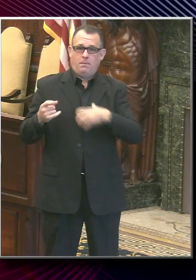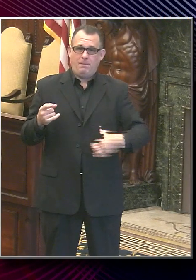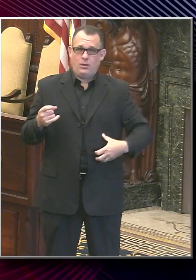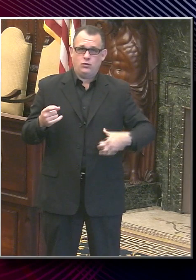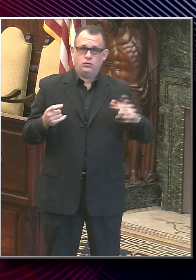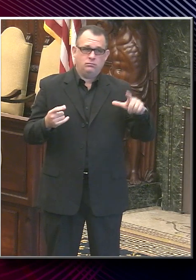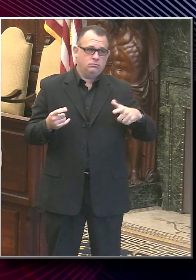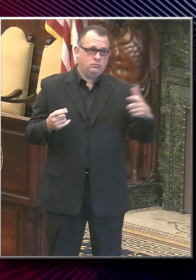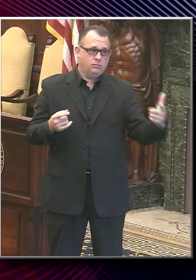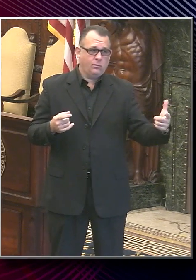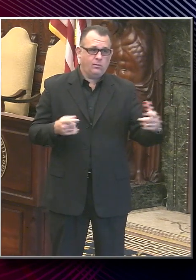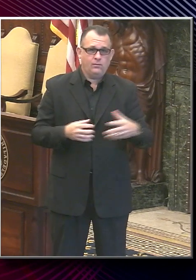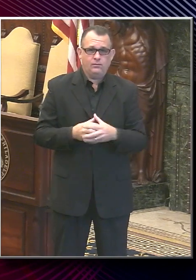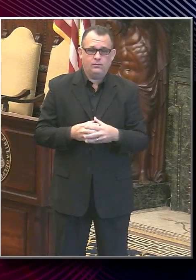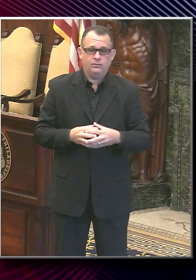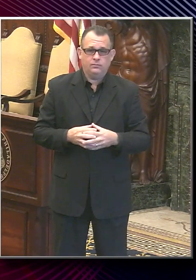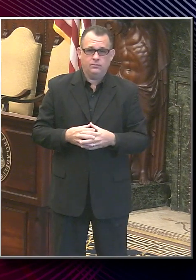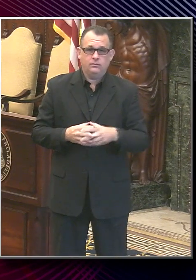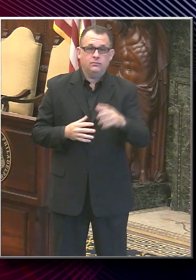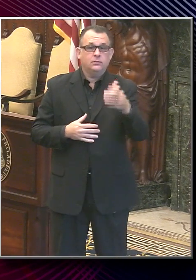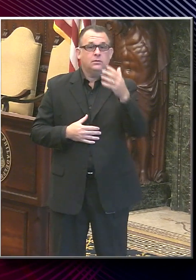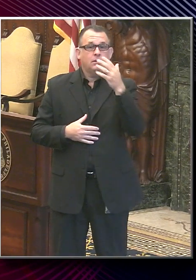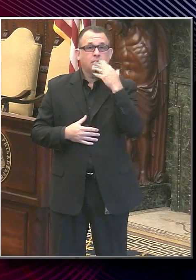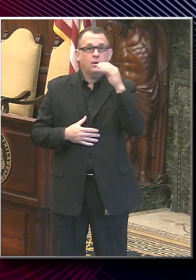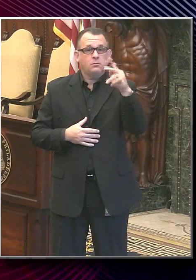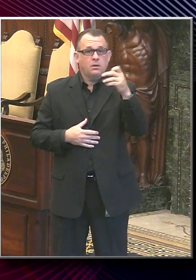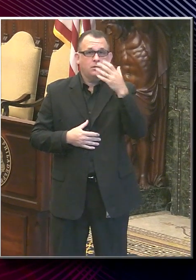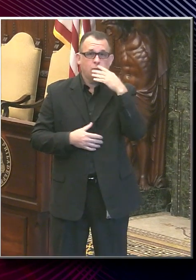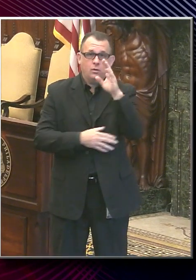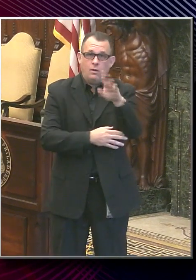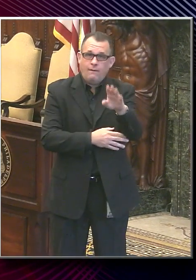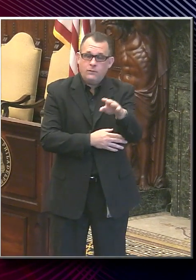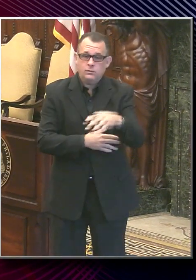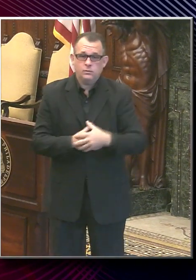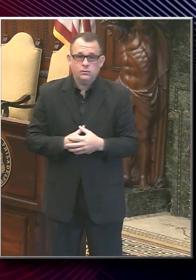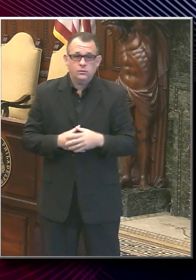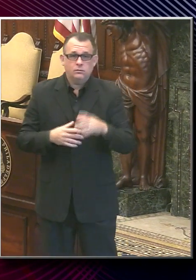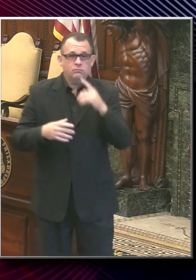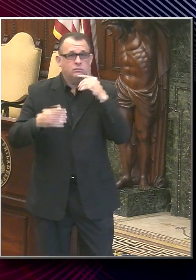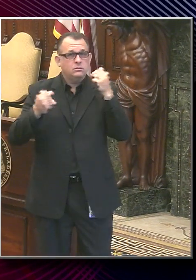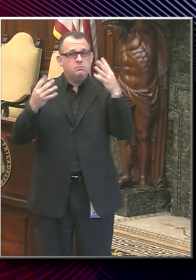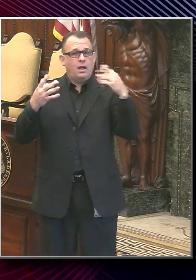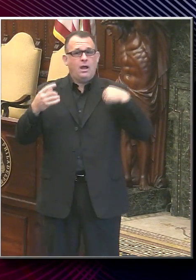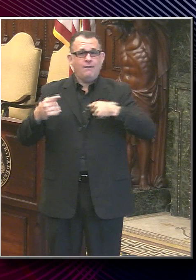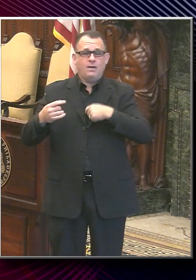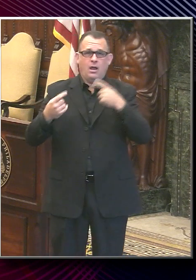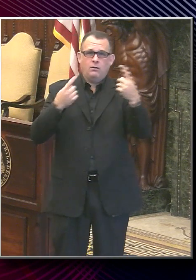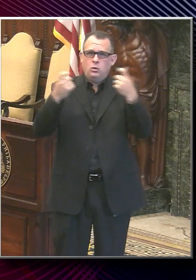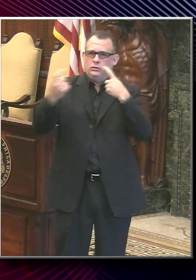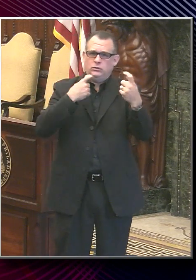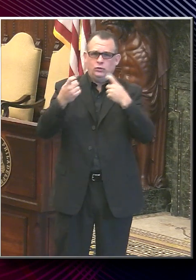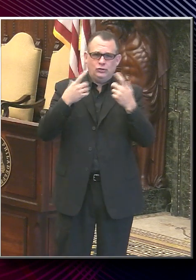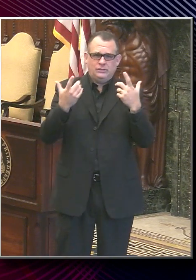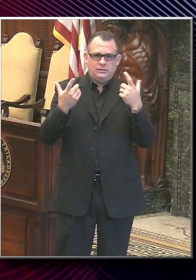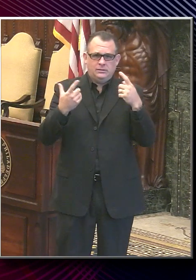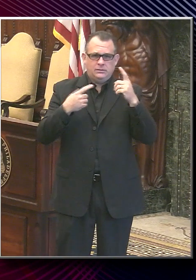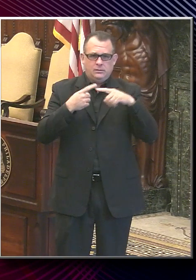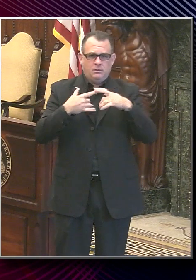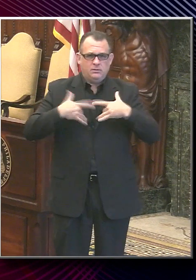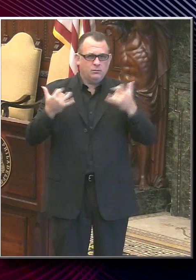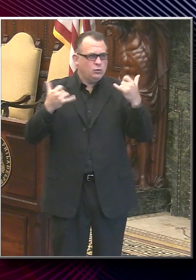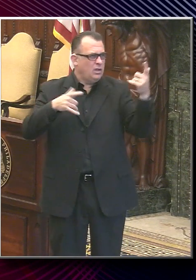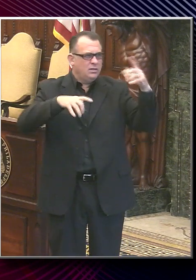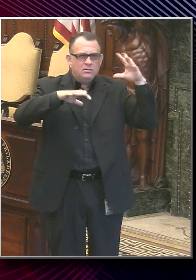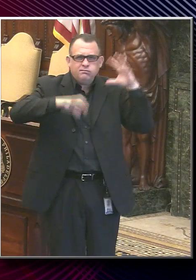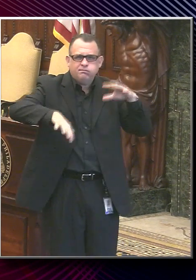have the floor. Thanks, Mike, and good afternoon to everyone. I know many of you have questions about the city's response to today's storm.